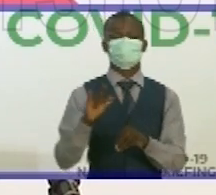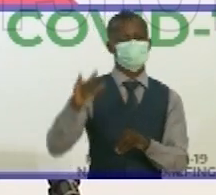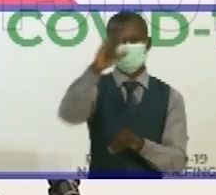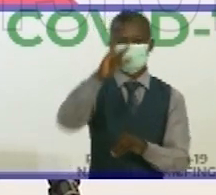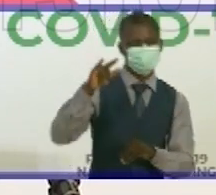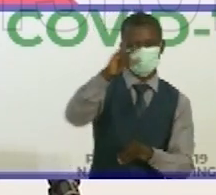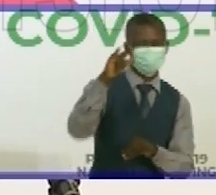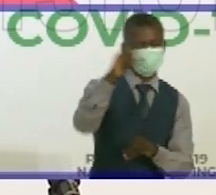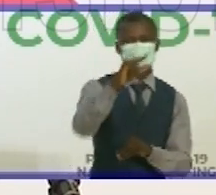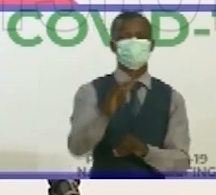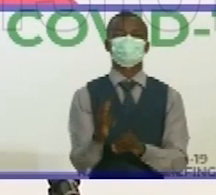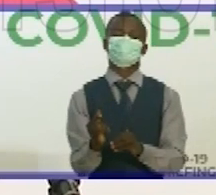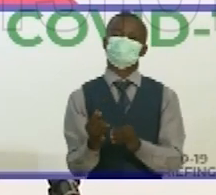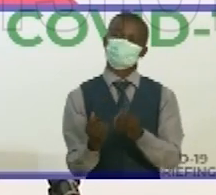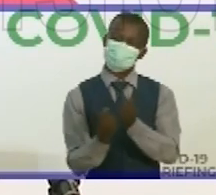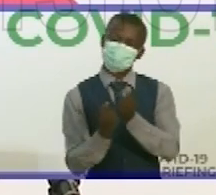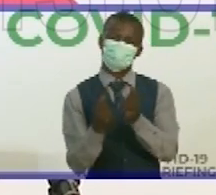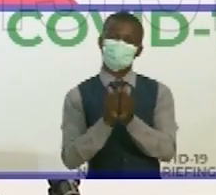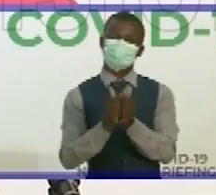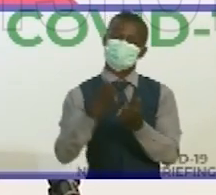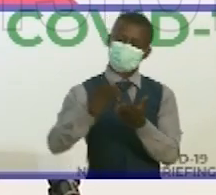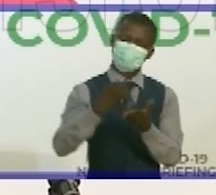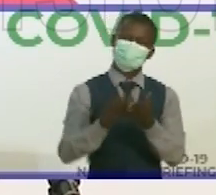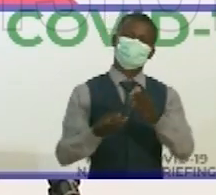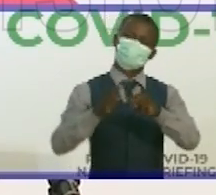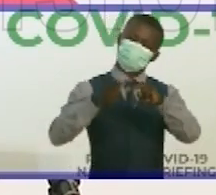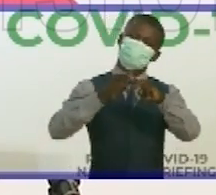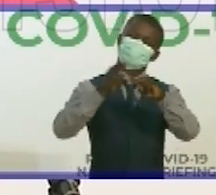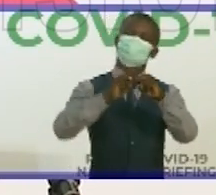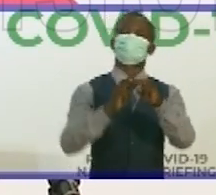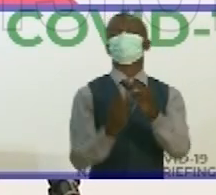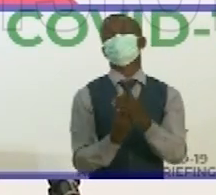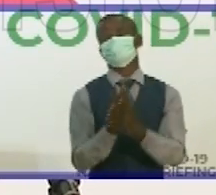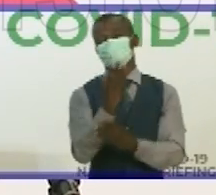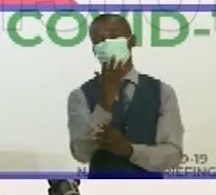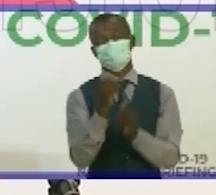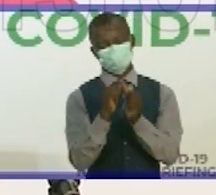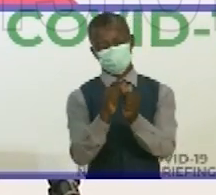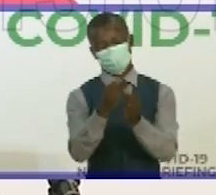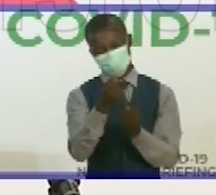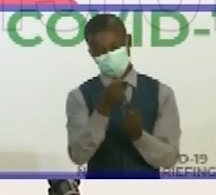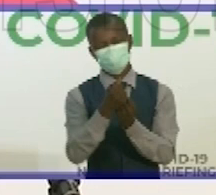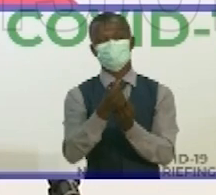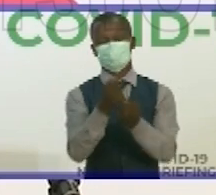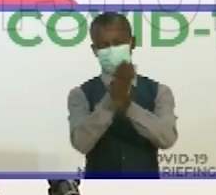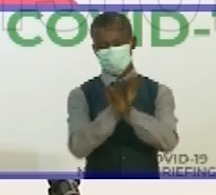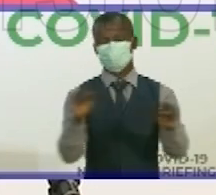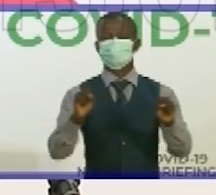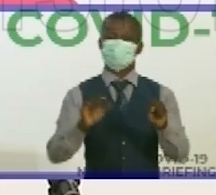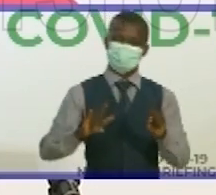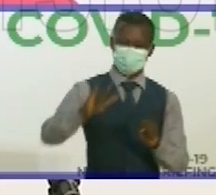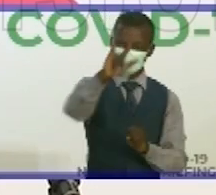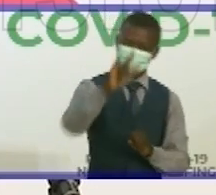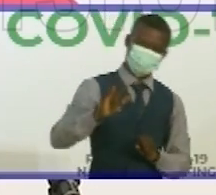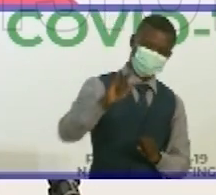growth and shall continue to push for a safe resumption. The next